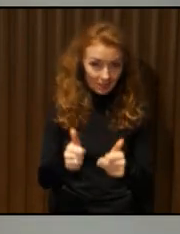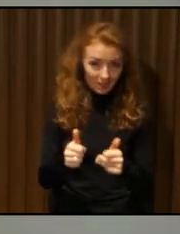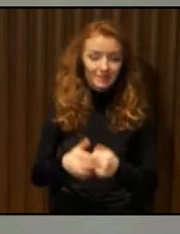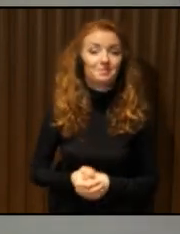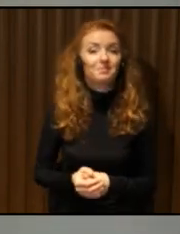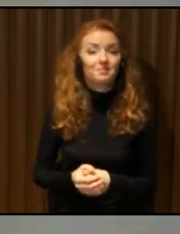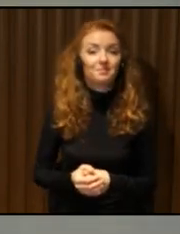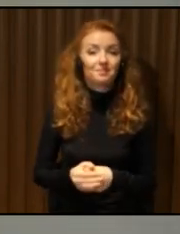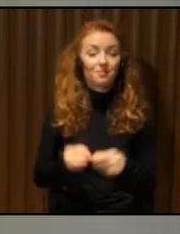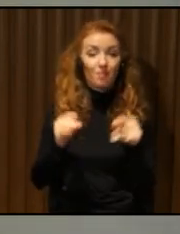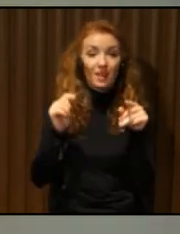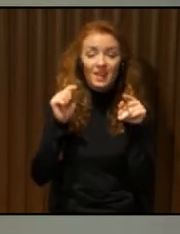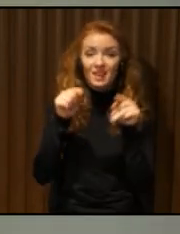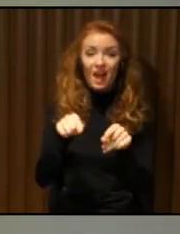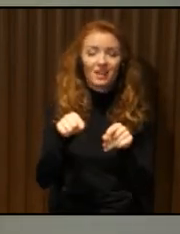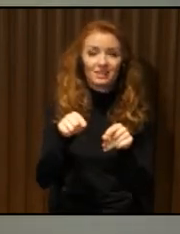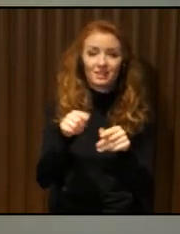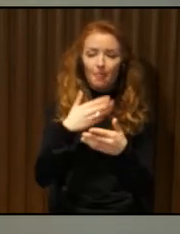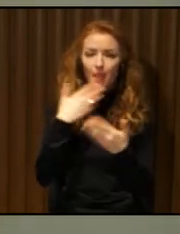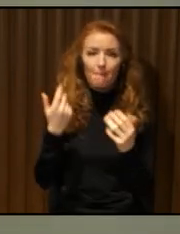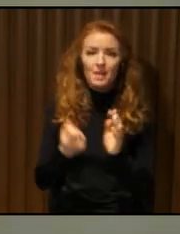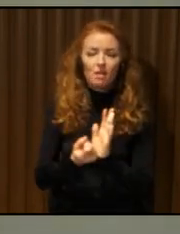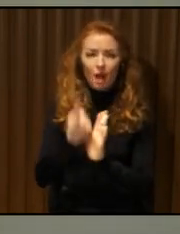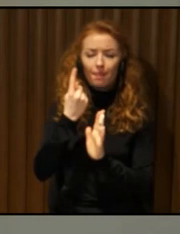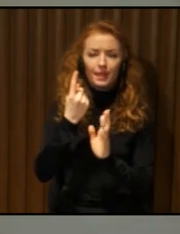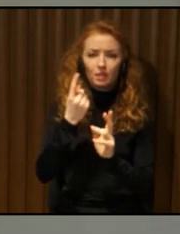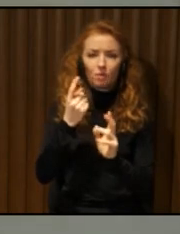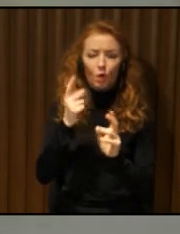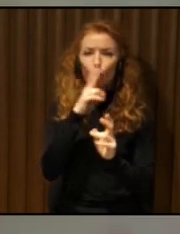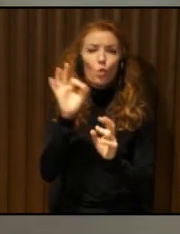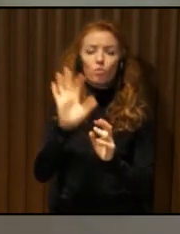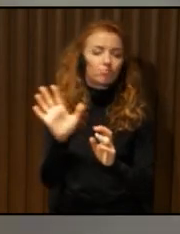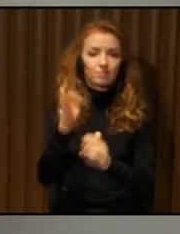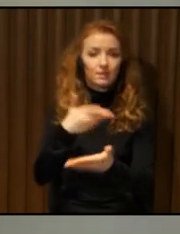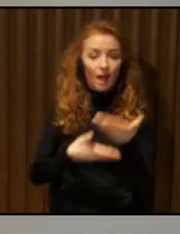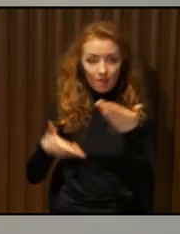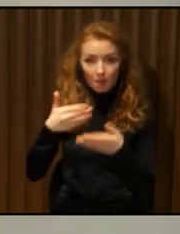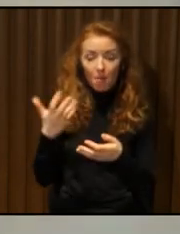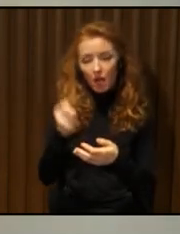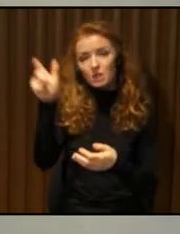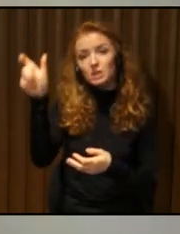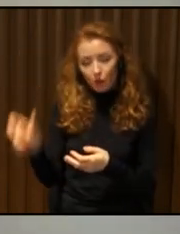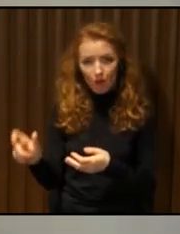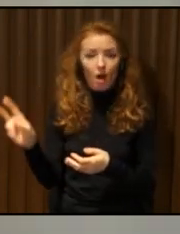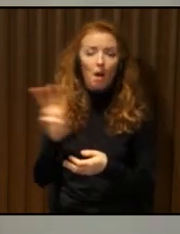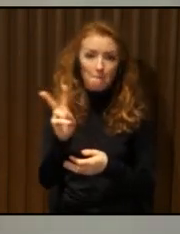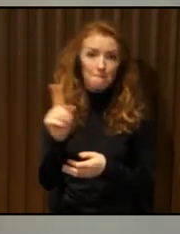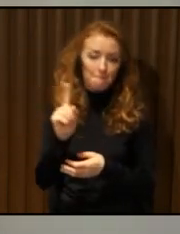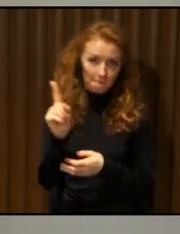with disabled people and with a product designer. It's not like the Mona Lisa, okay? Yeah. They did something that